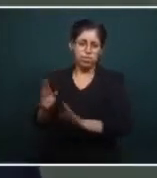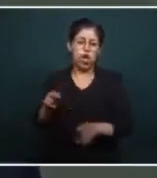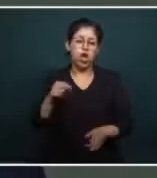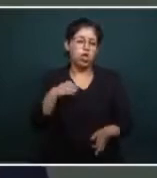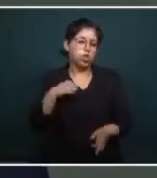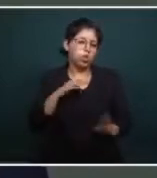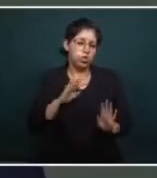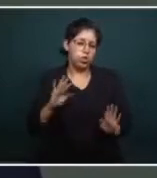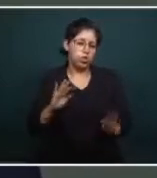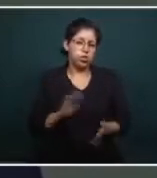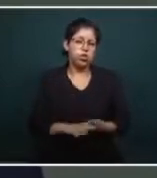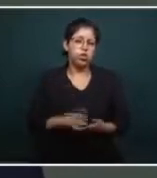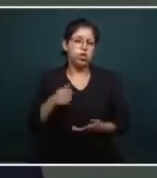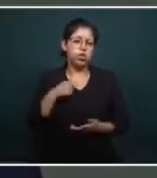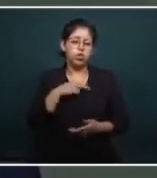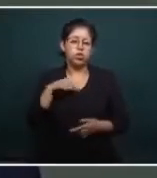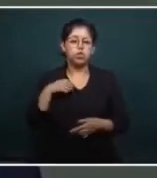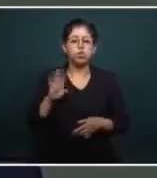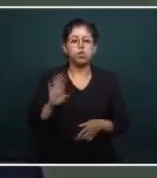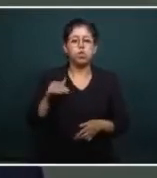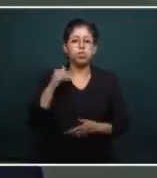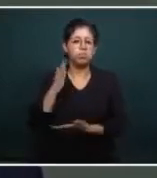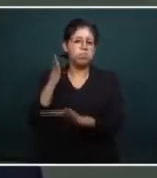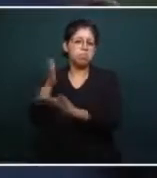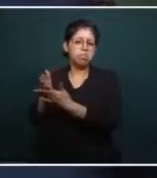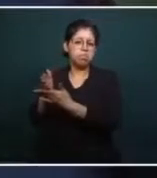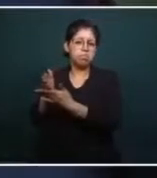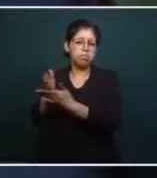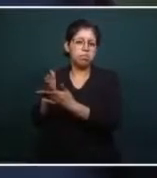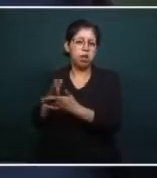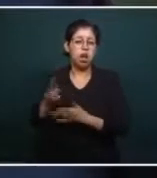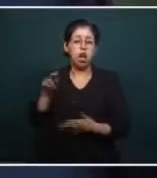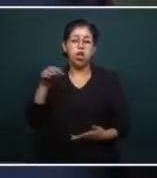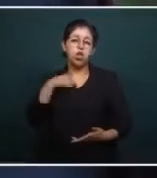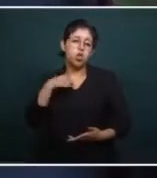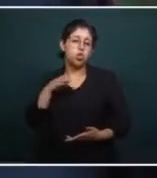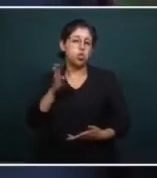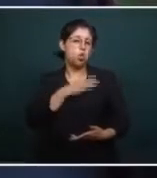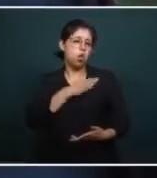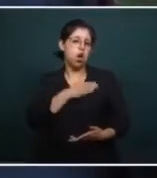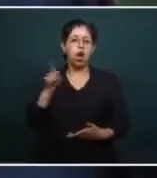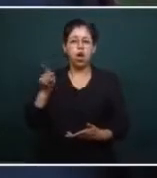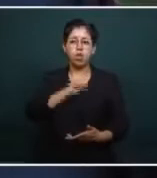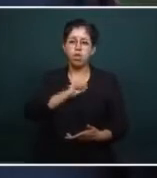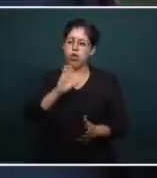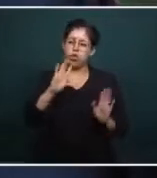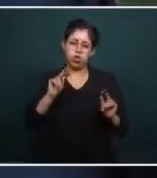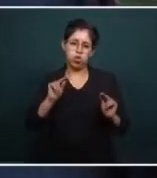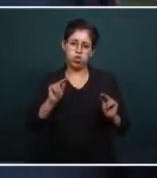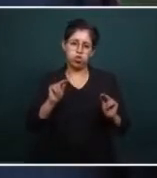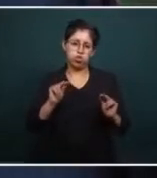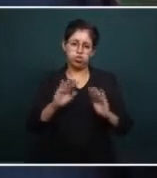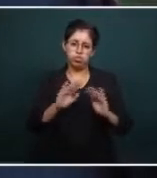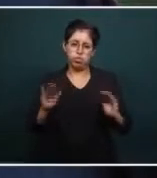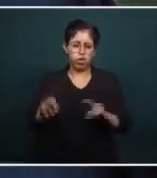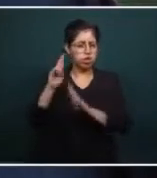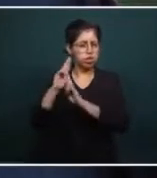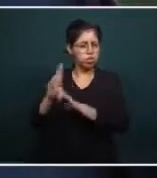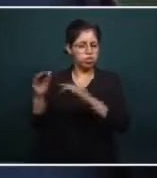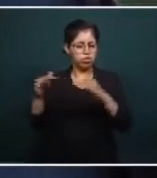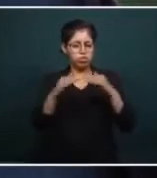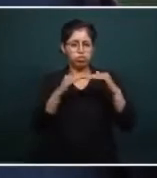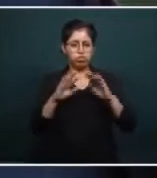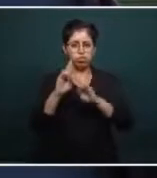asunto This, maniqueo this is not a de buenos y malos. matter of Sí,